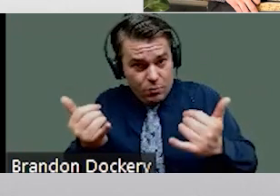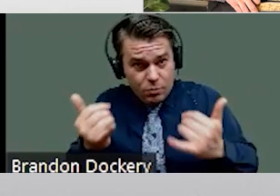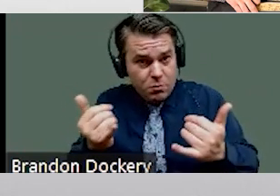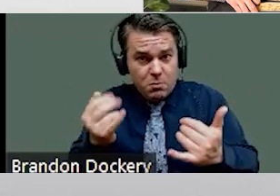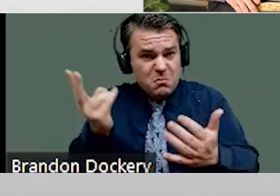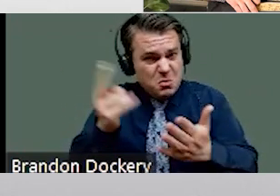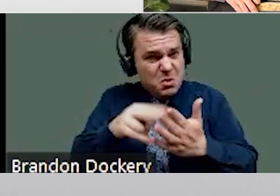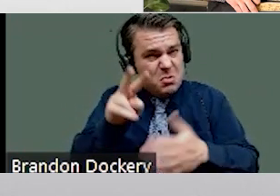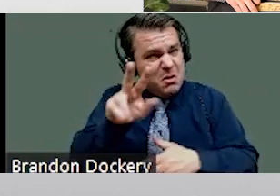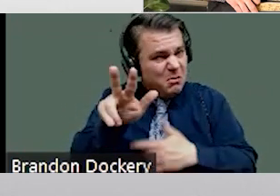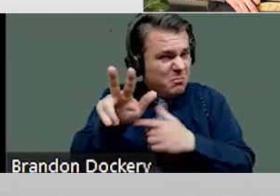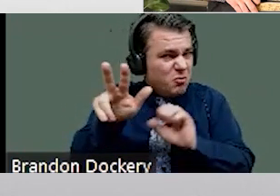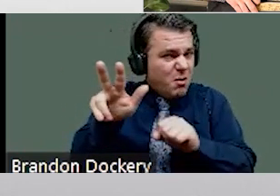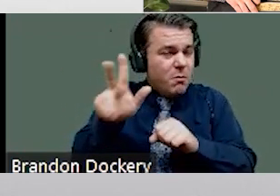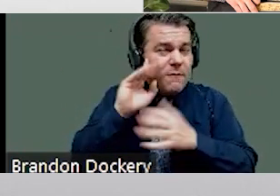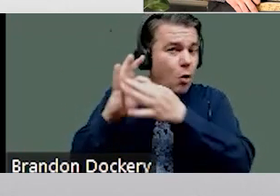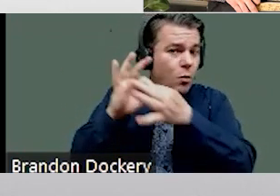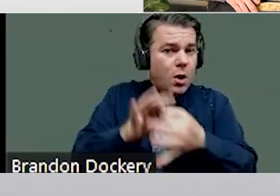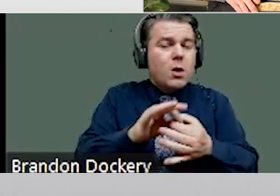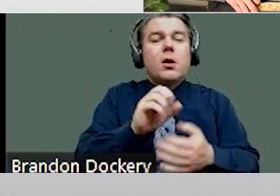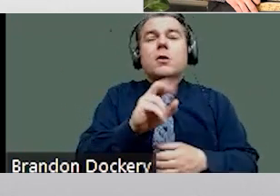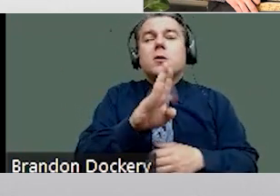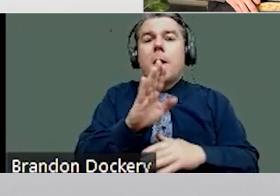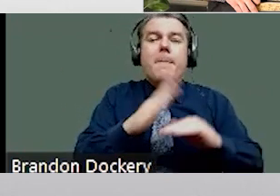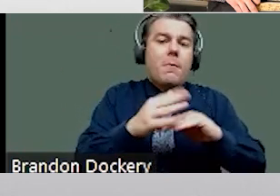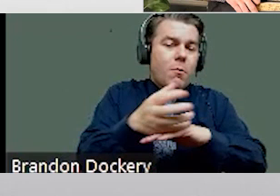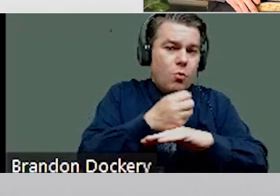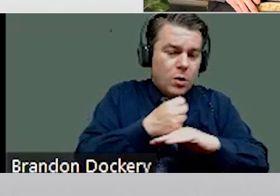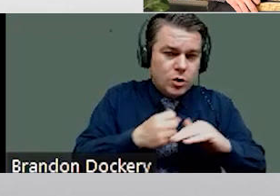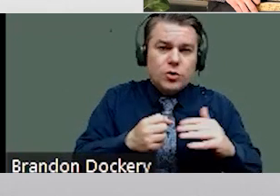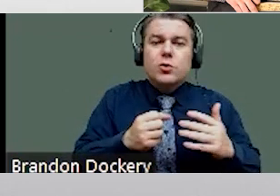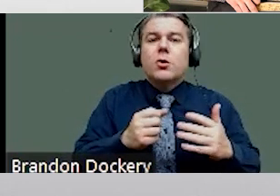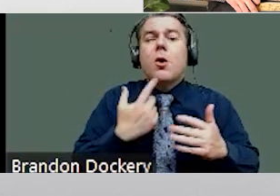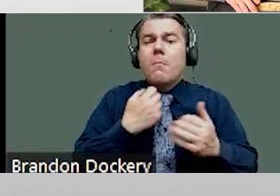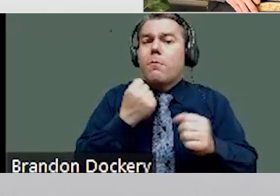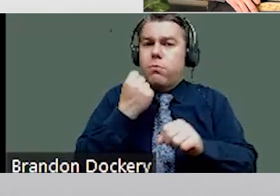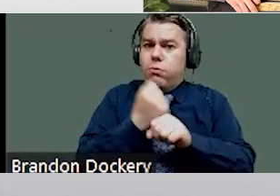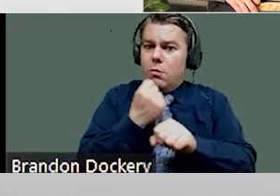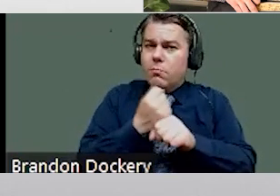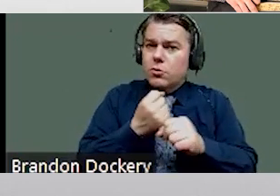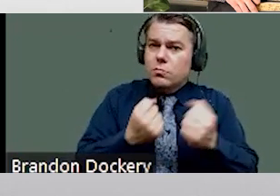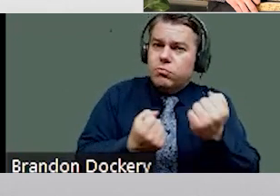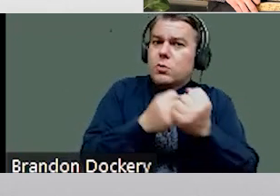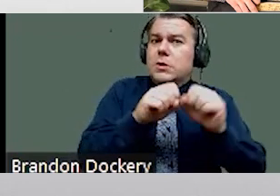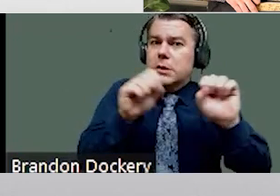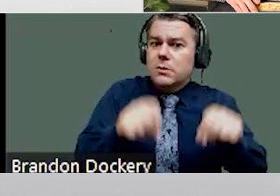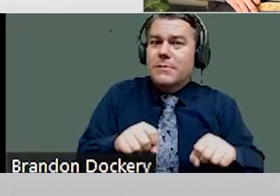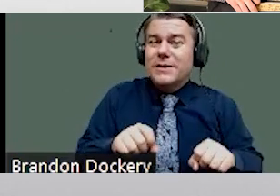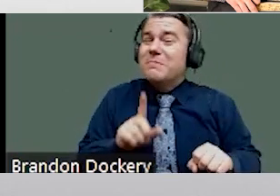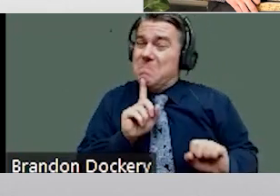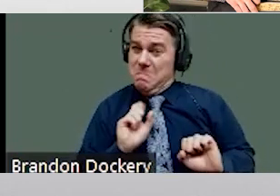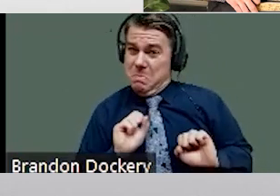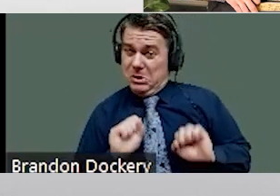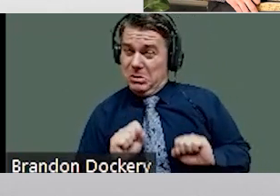in probably 2023 related to subminimum wages and our employment support systems,